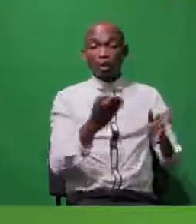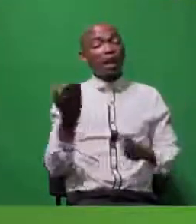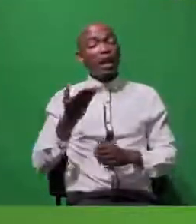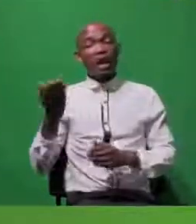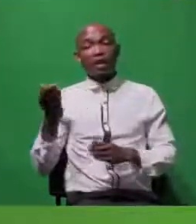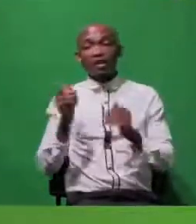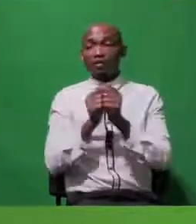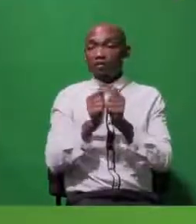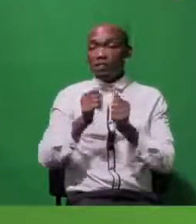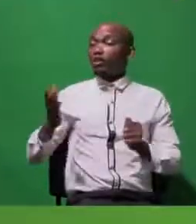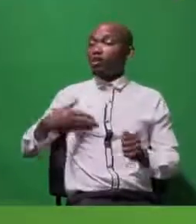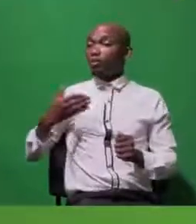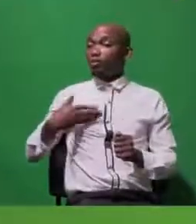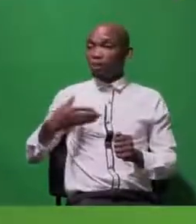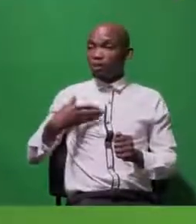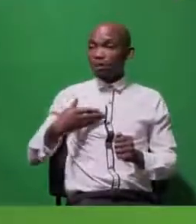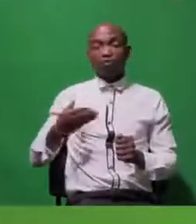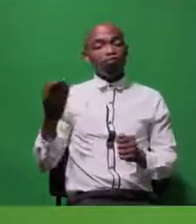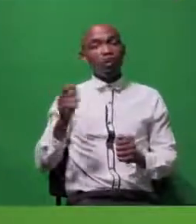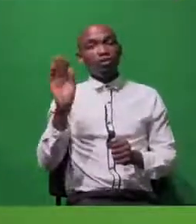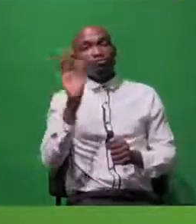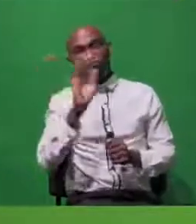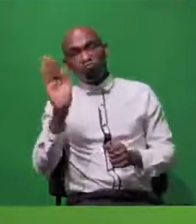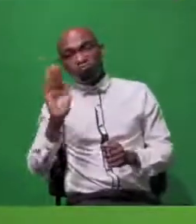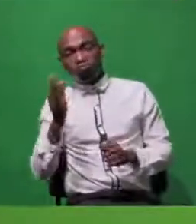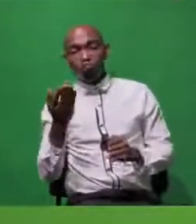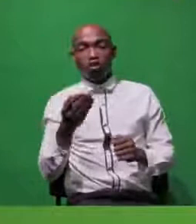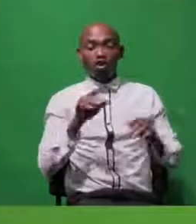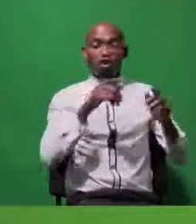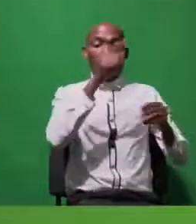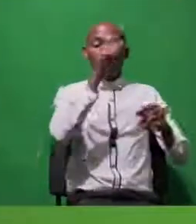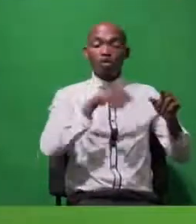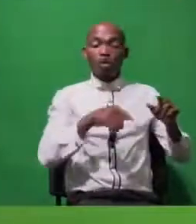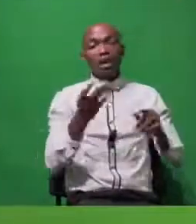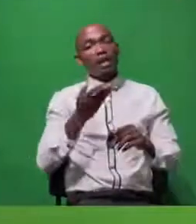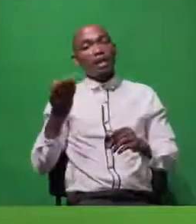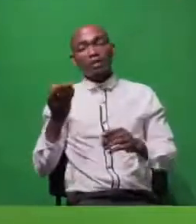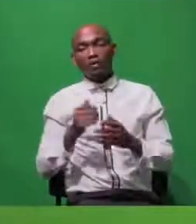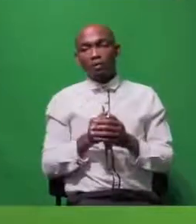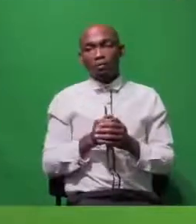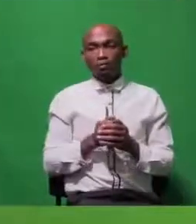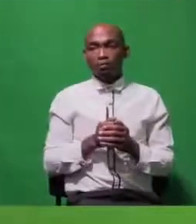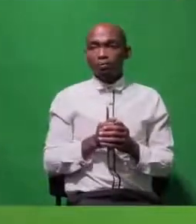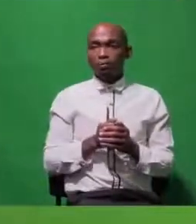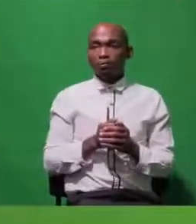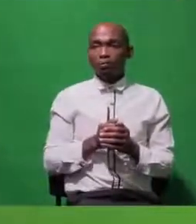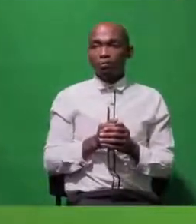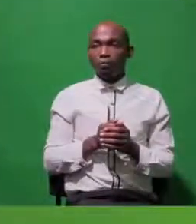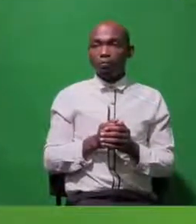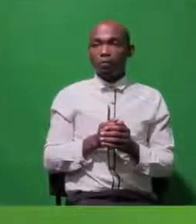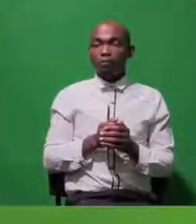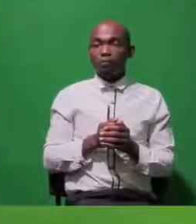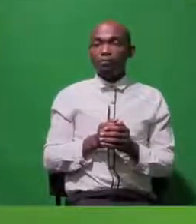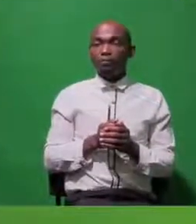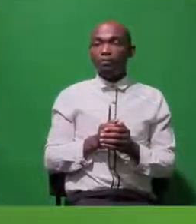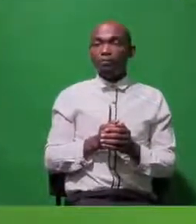ruler, this, whatever the shape, we can reflect. And